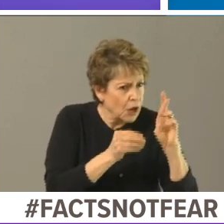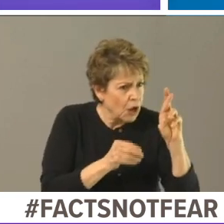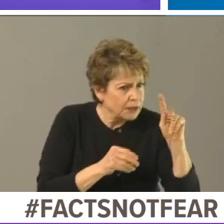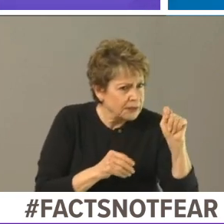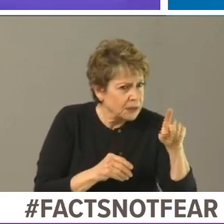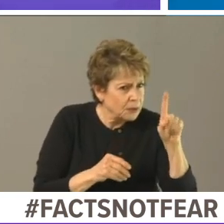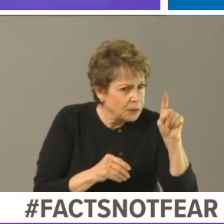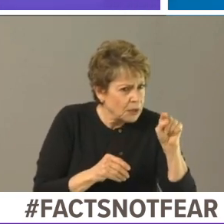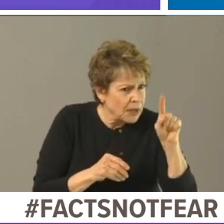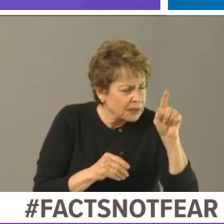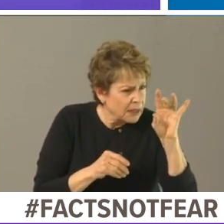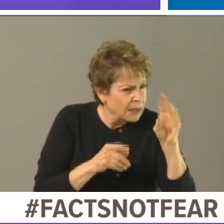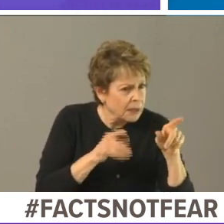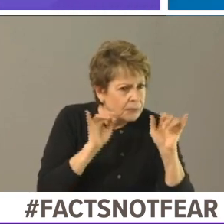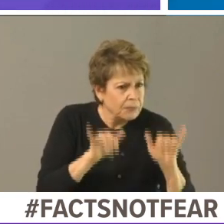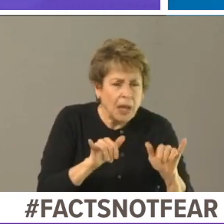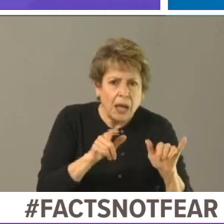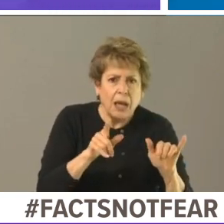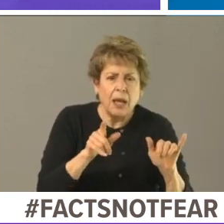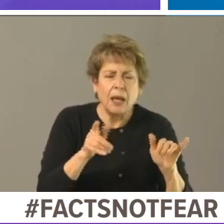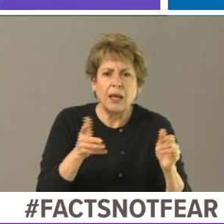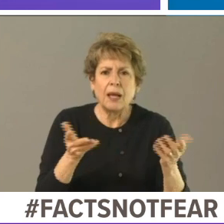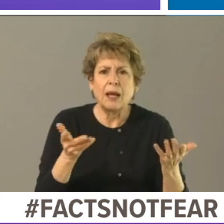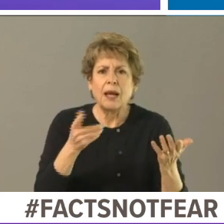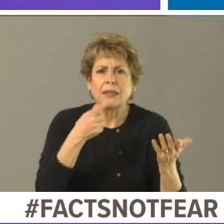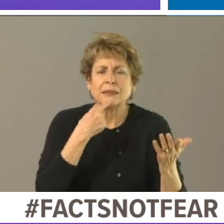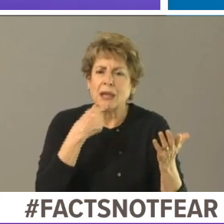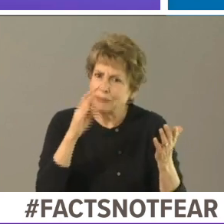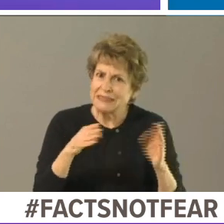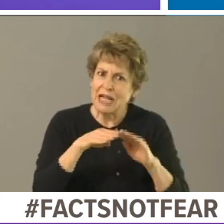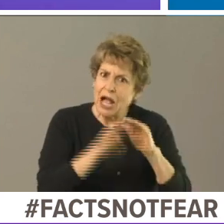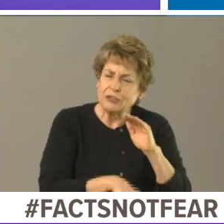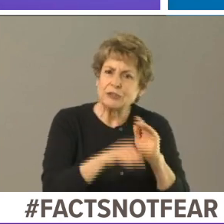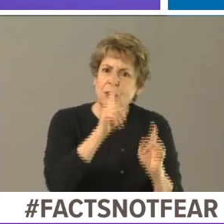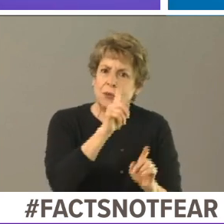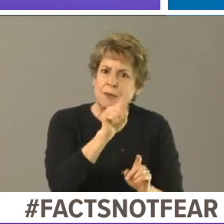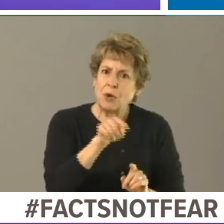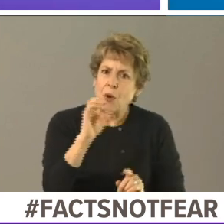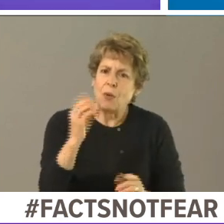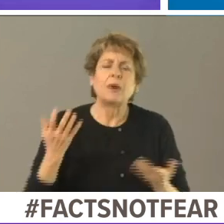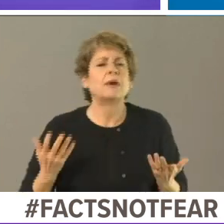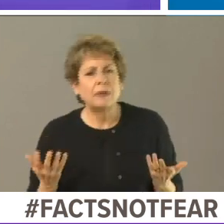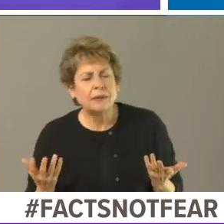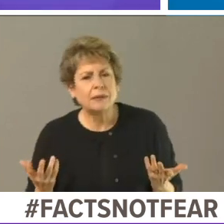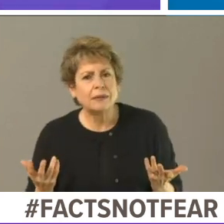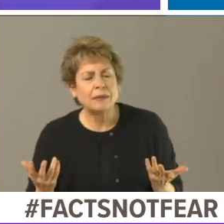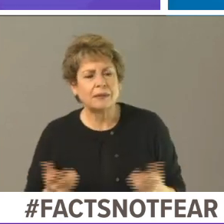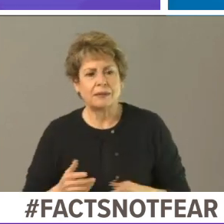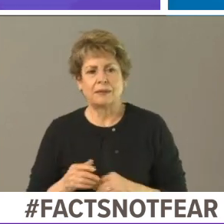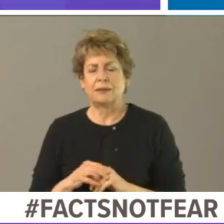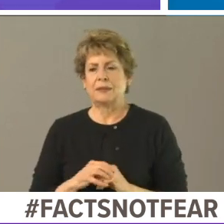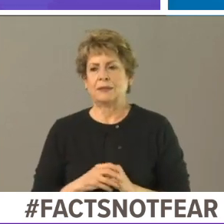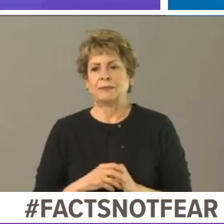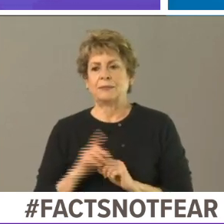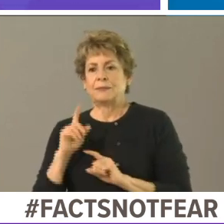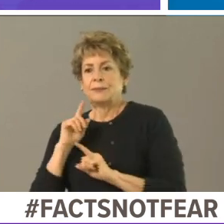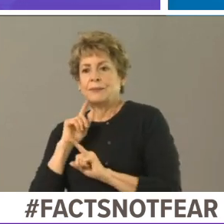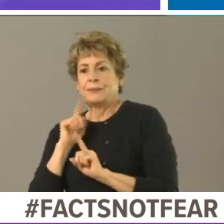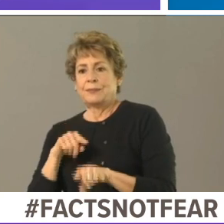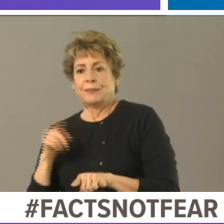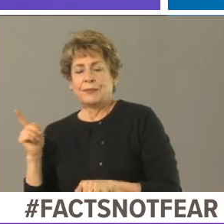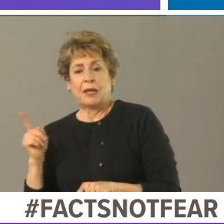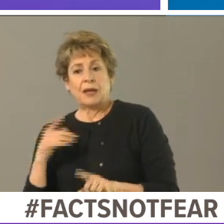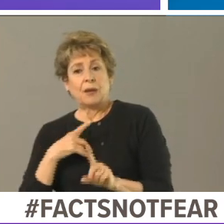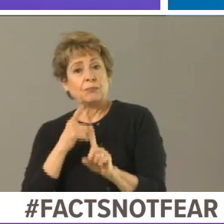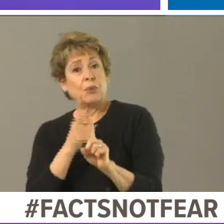to watch. I mean, and the metrics move, and we did not have the spike in cases that we have